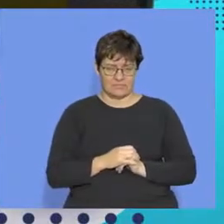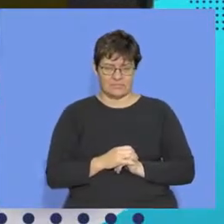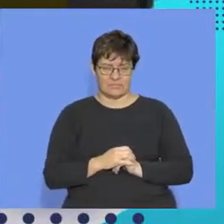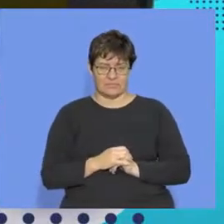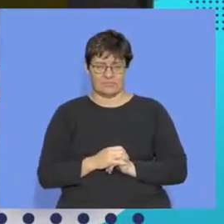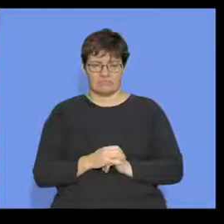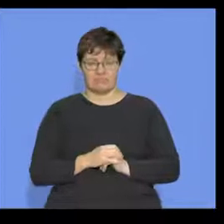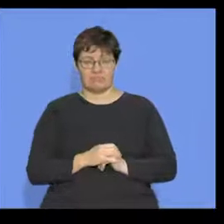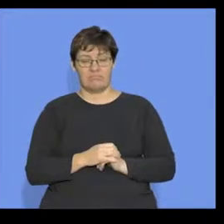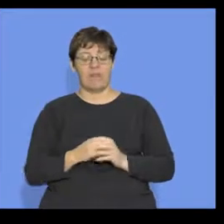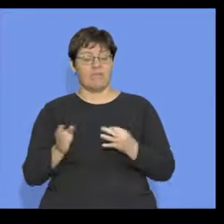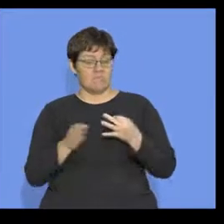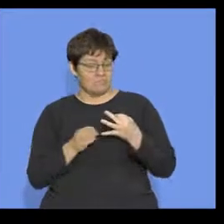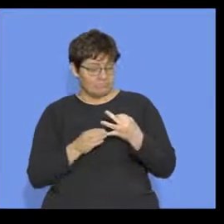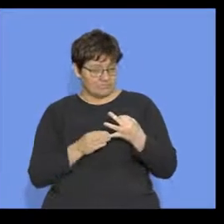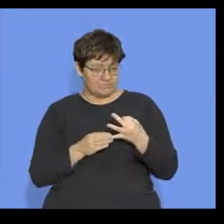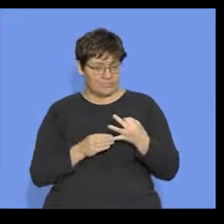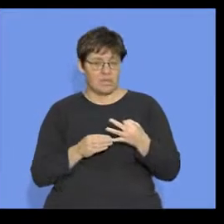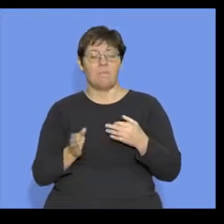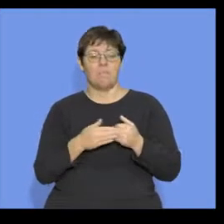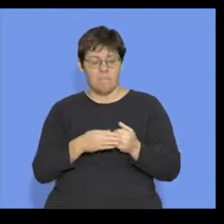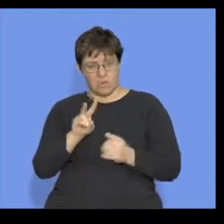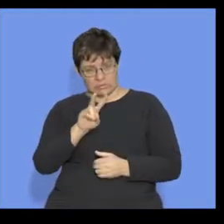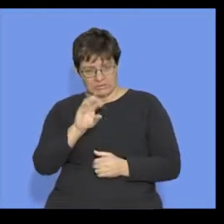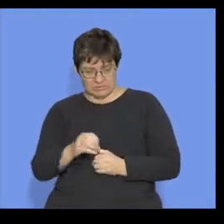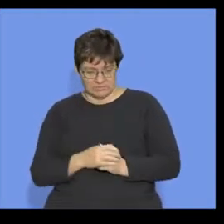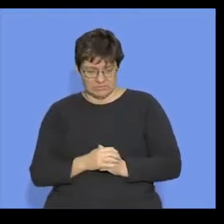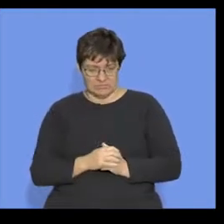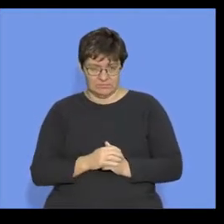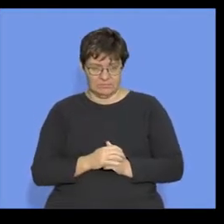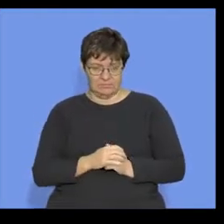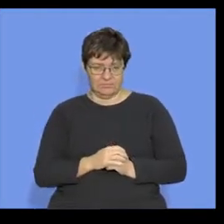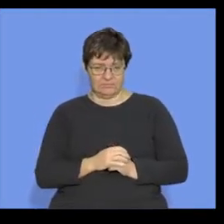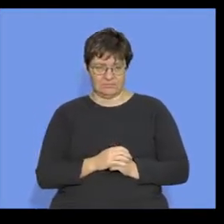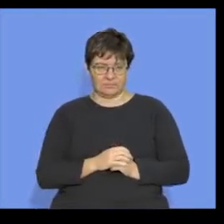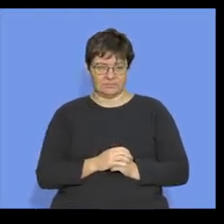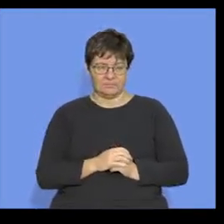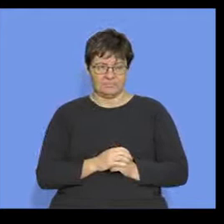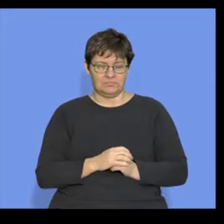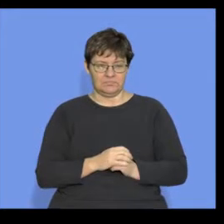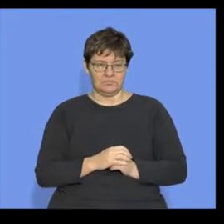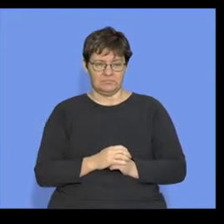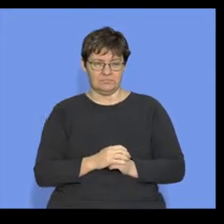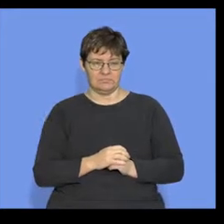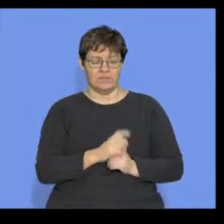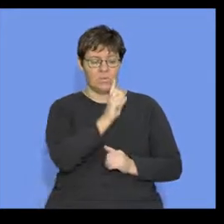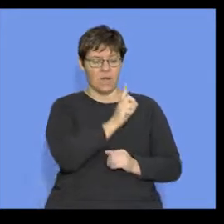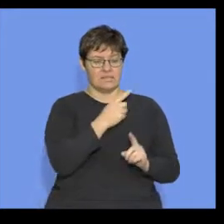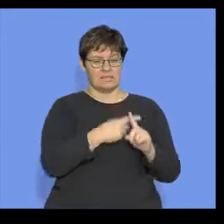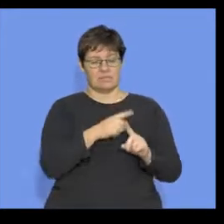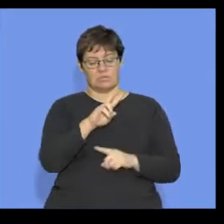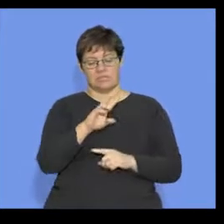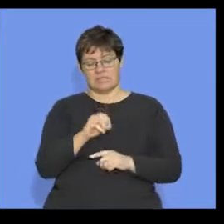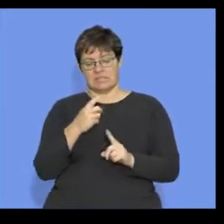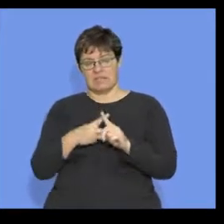Are we together? Then there's another letter also, because we need 3 letters. A letter which is 20, letter which is 20. So you have